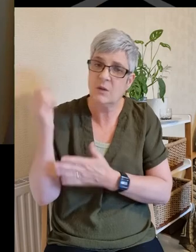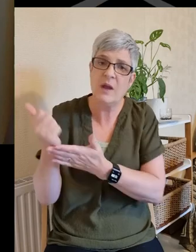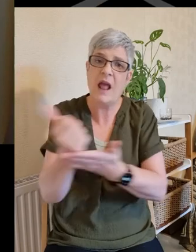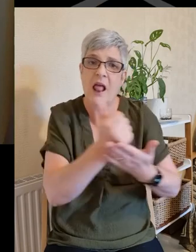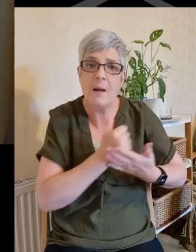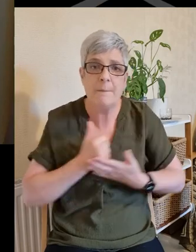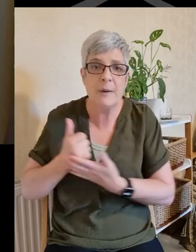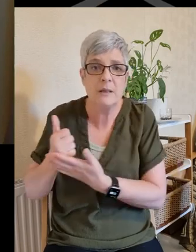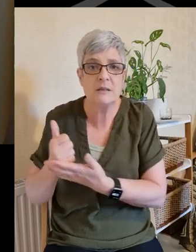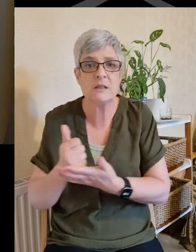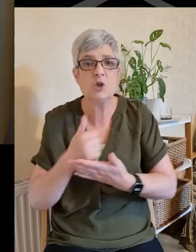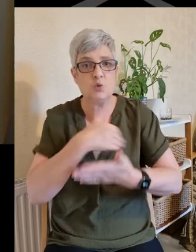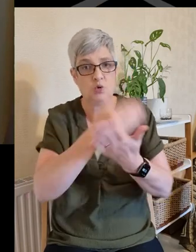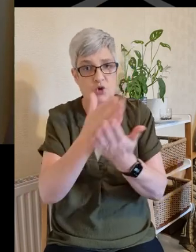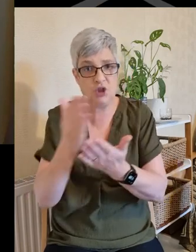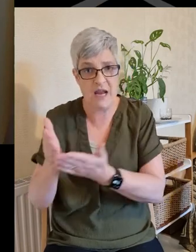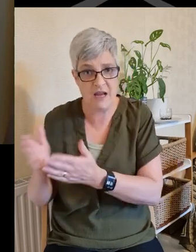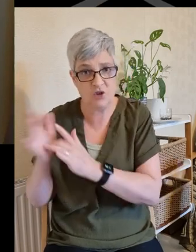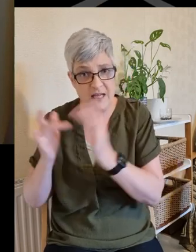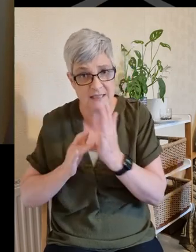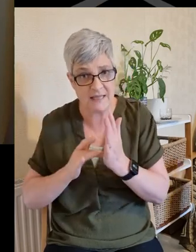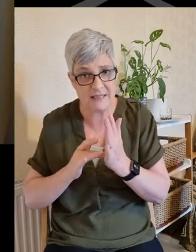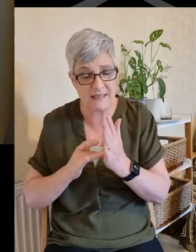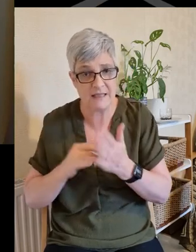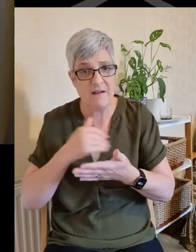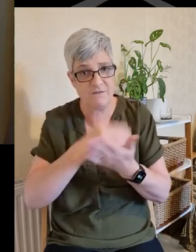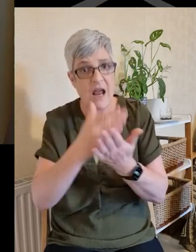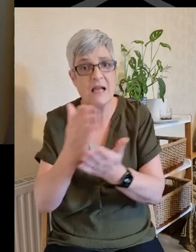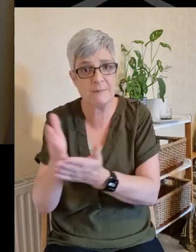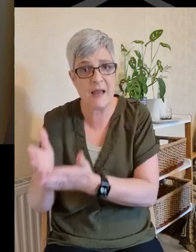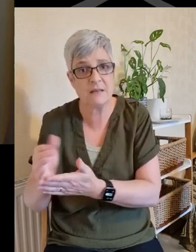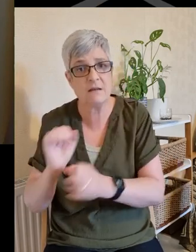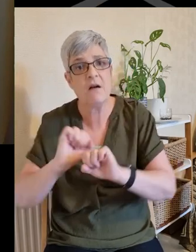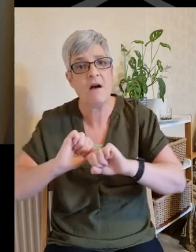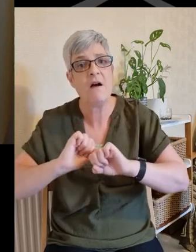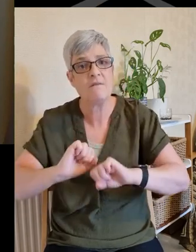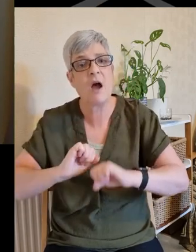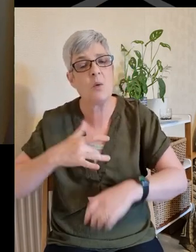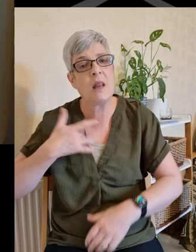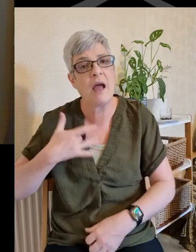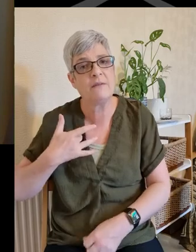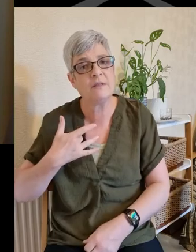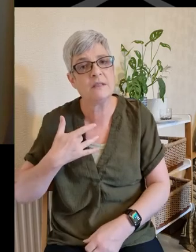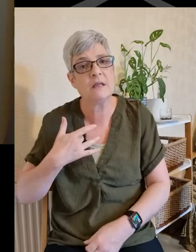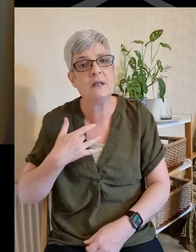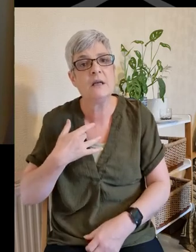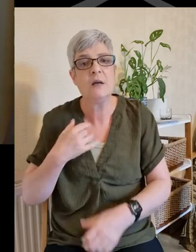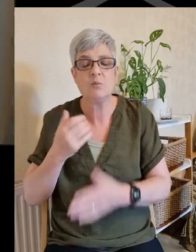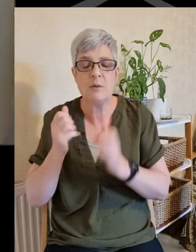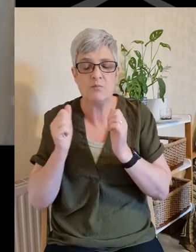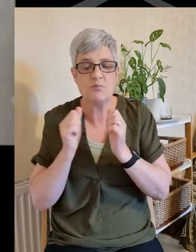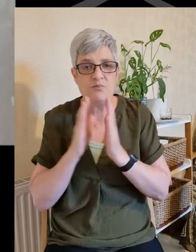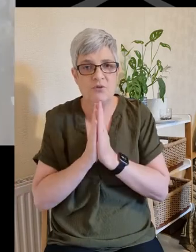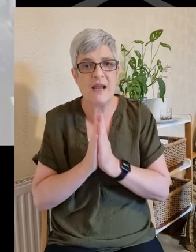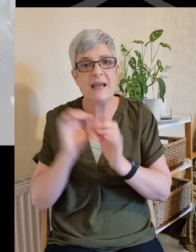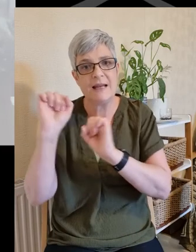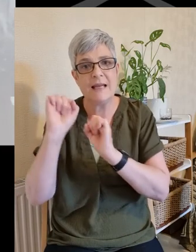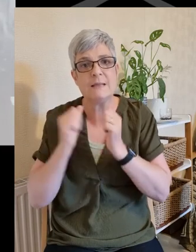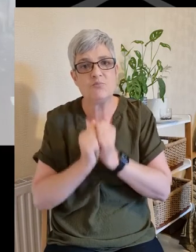everyone and in every aspect of our lives. We pray in his precious name. Amen.